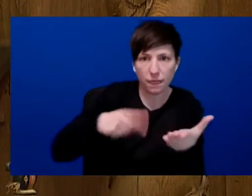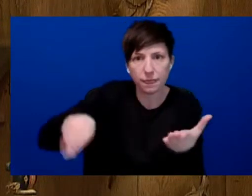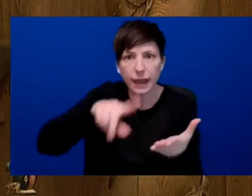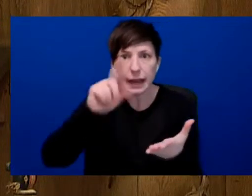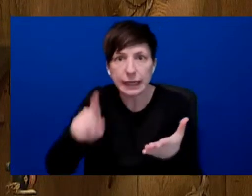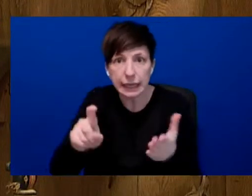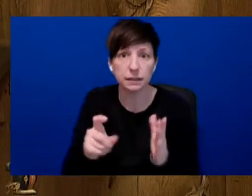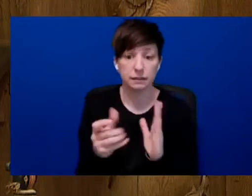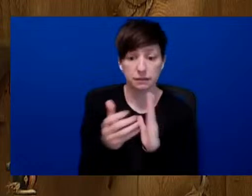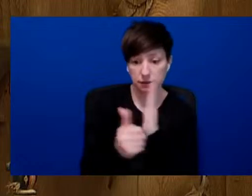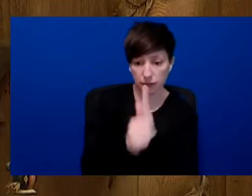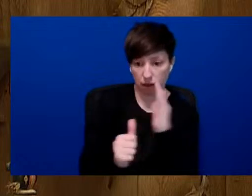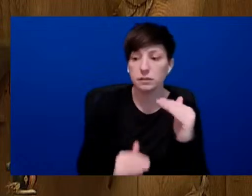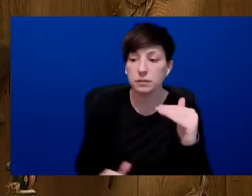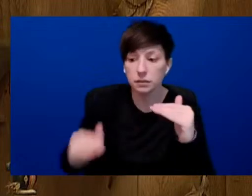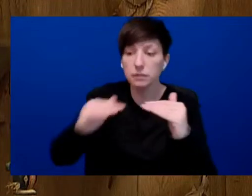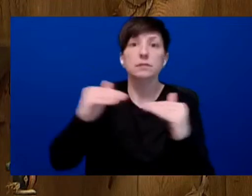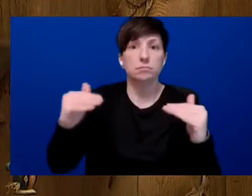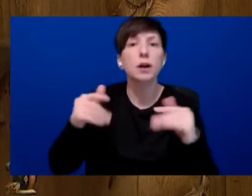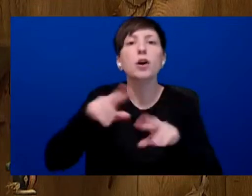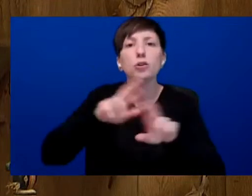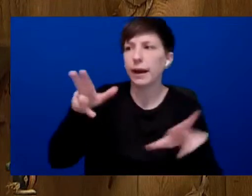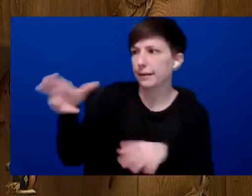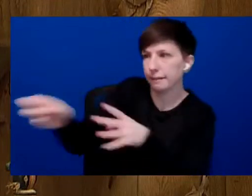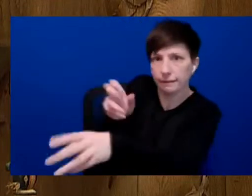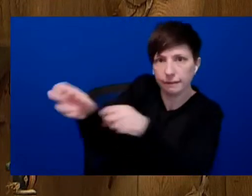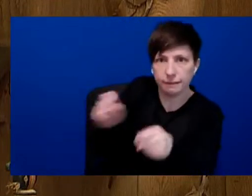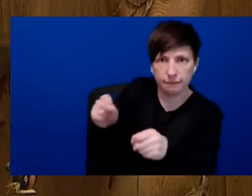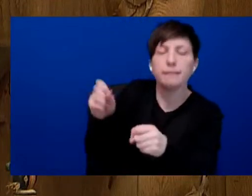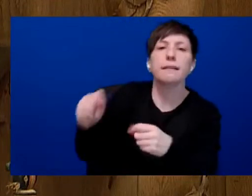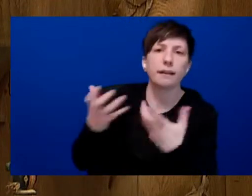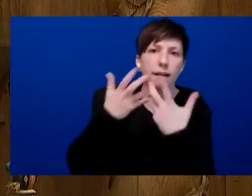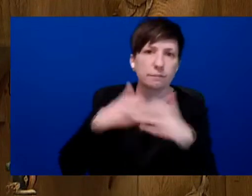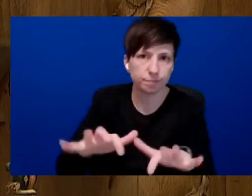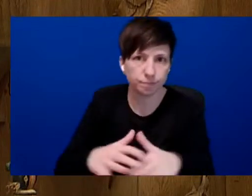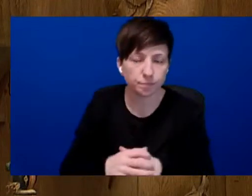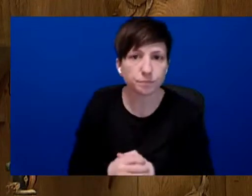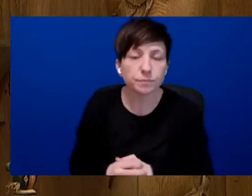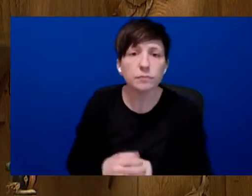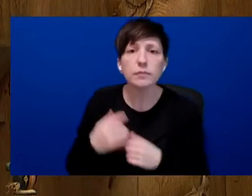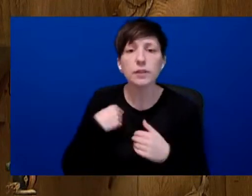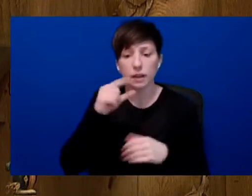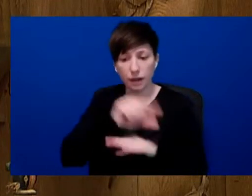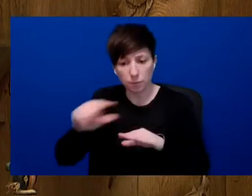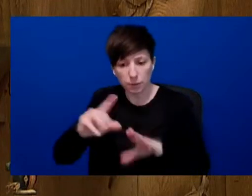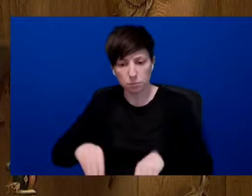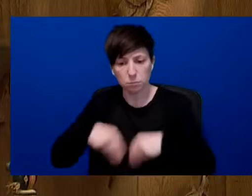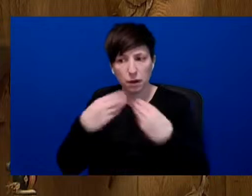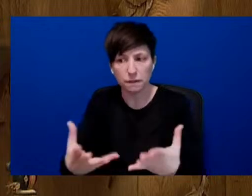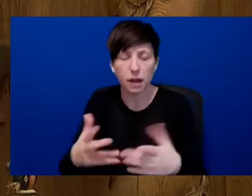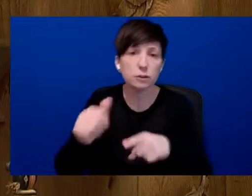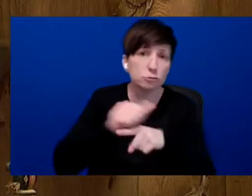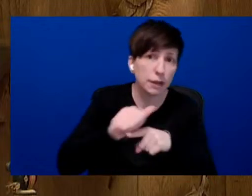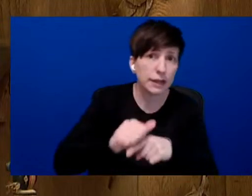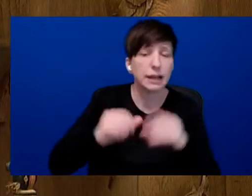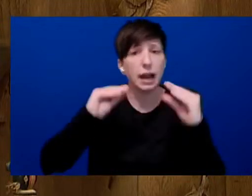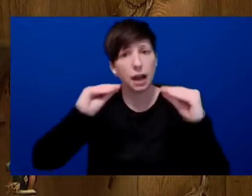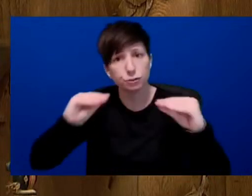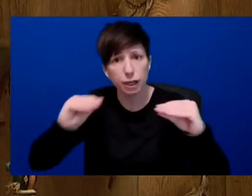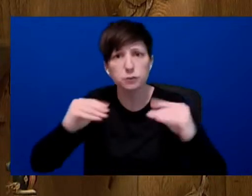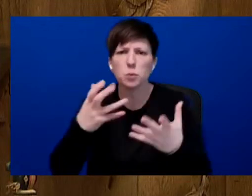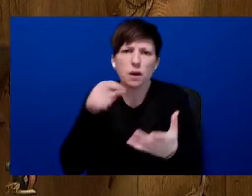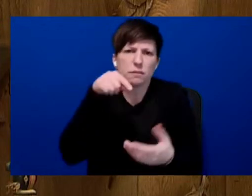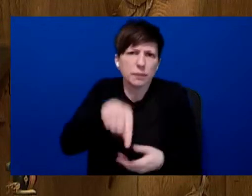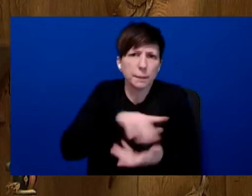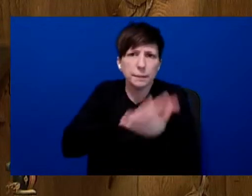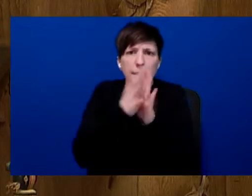employers are facing. As your government works to make training and education more accessible and affordable in BC, it is also bringing in